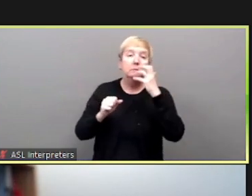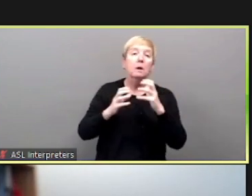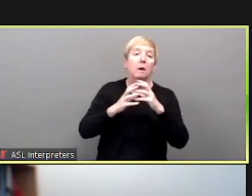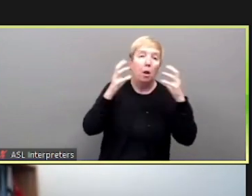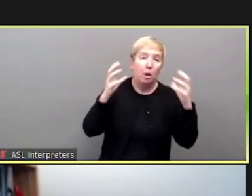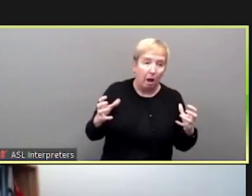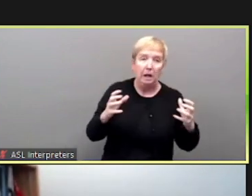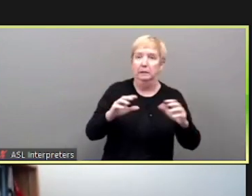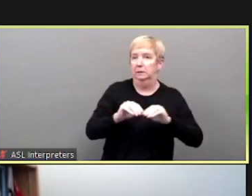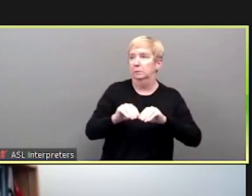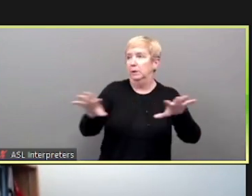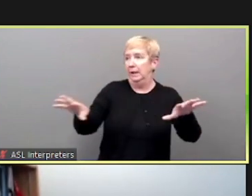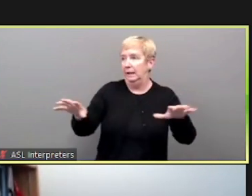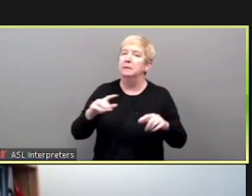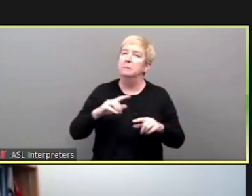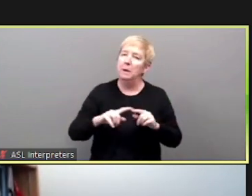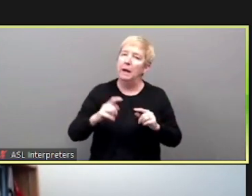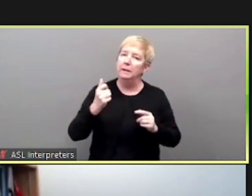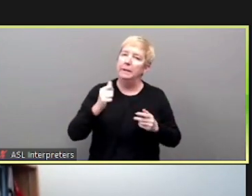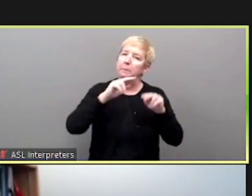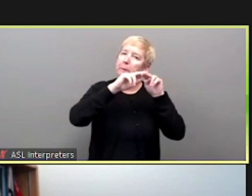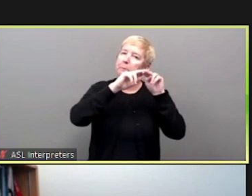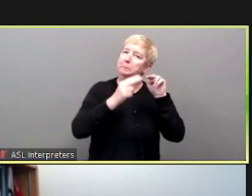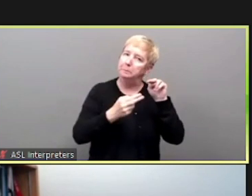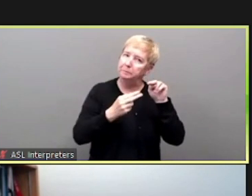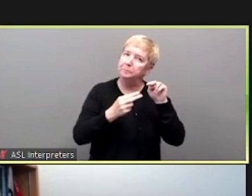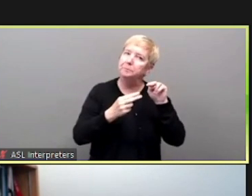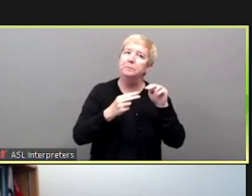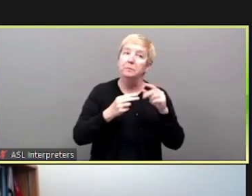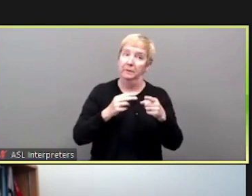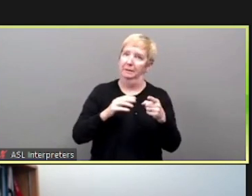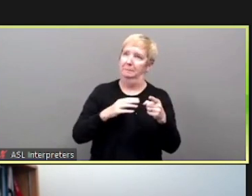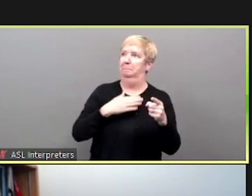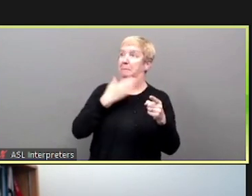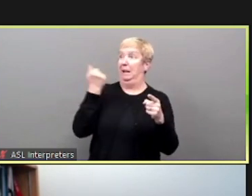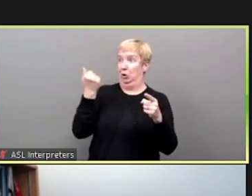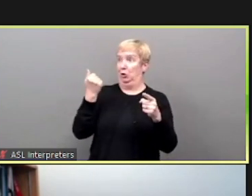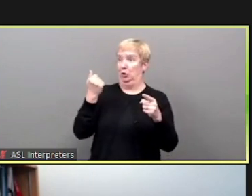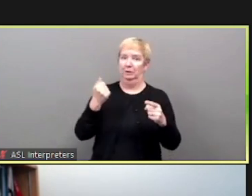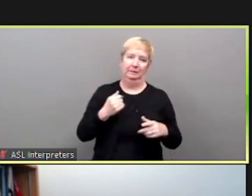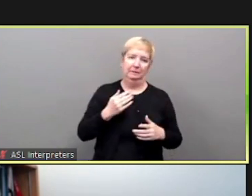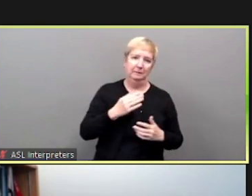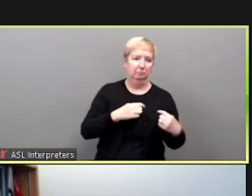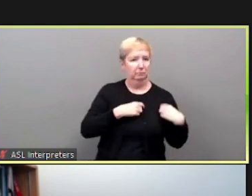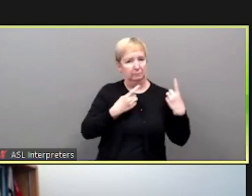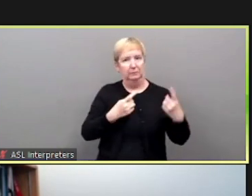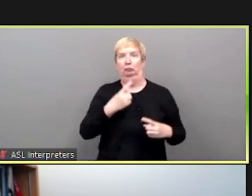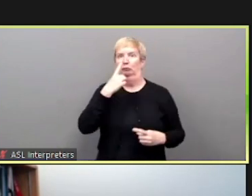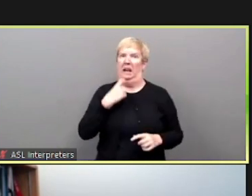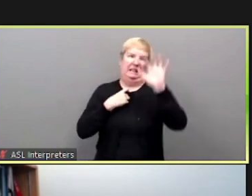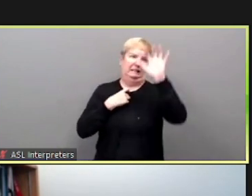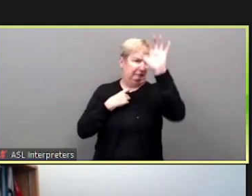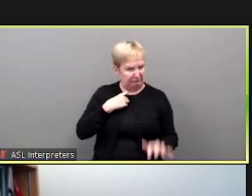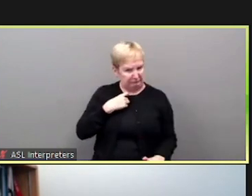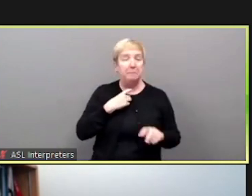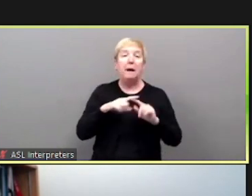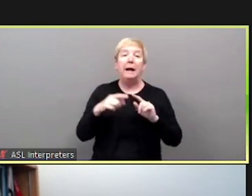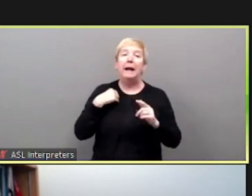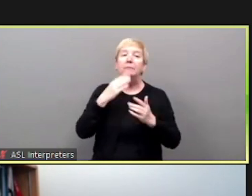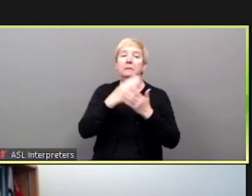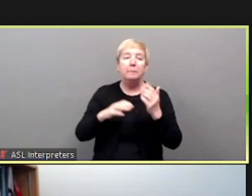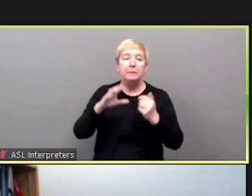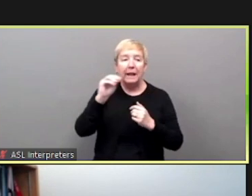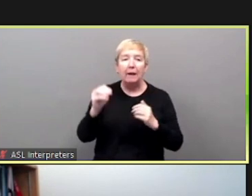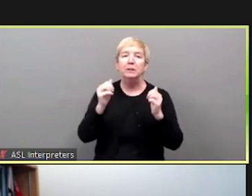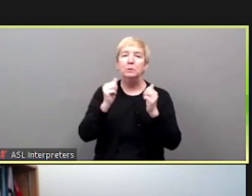of transmission, but it's a very welcome sight to see that we have a county with over 100,000 population, such as